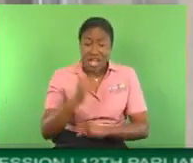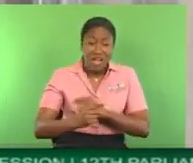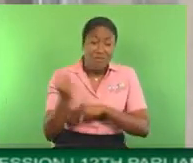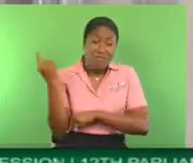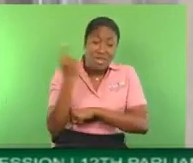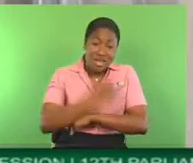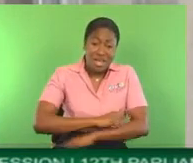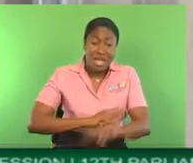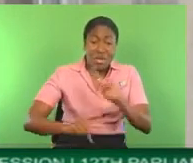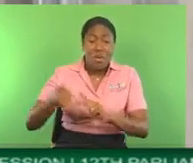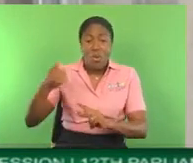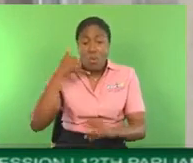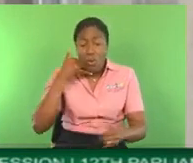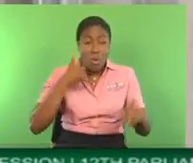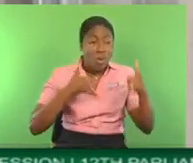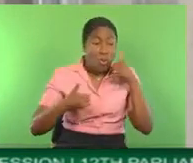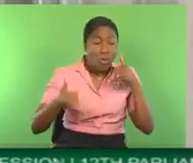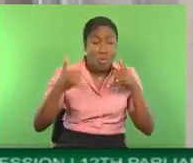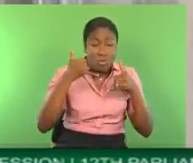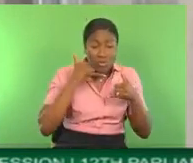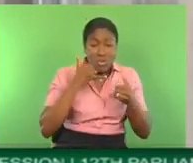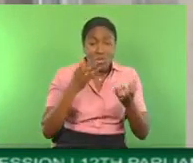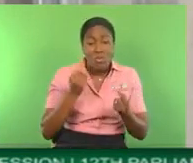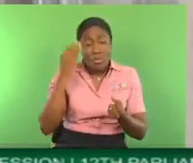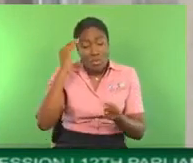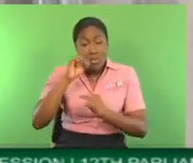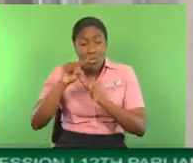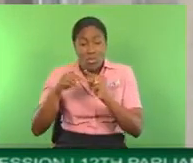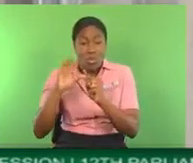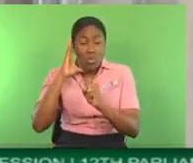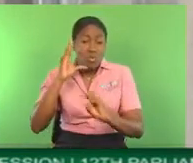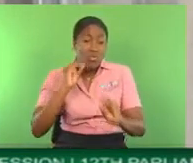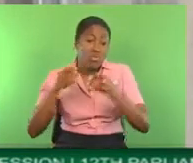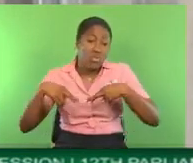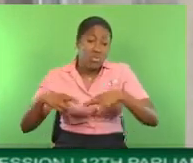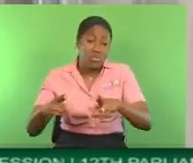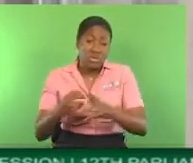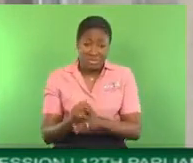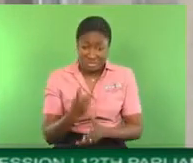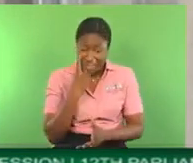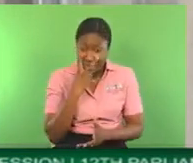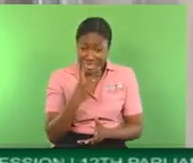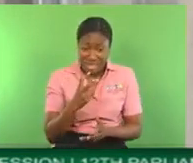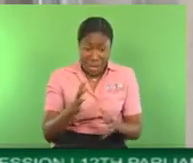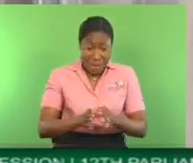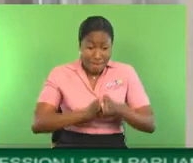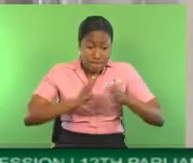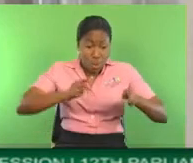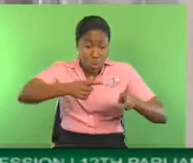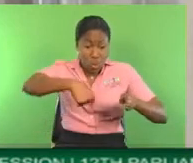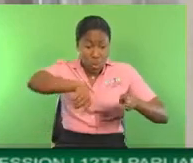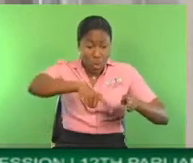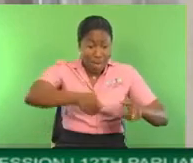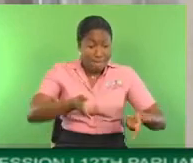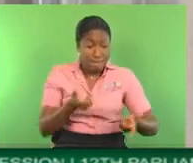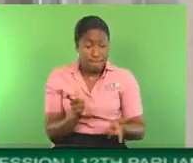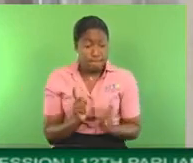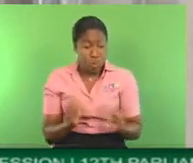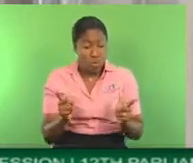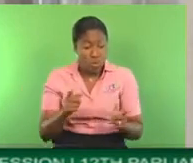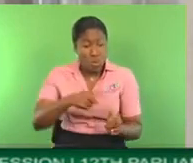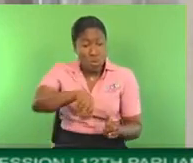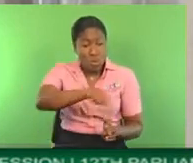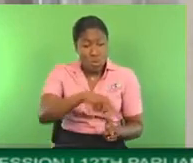bombarded with calls and visits from constituents. The neglect is seen in huge gaping potholes straddling many roads,